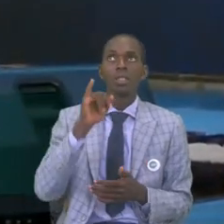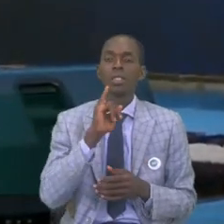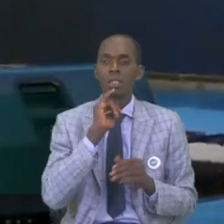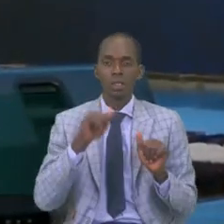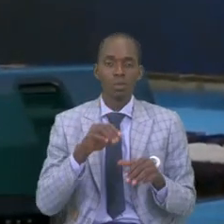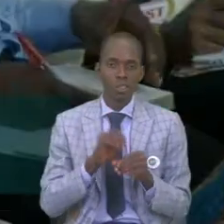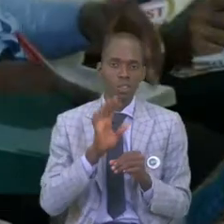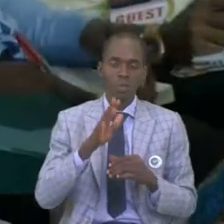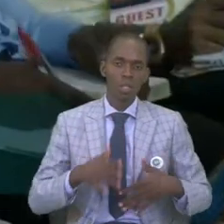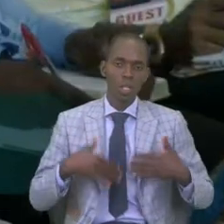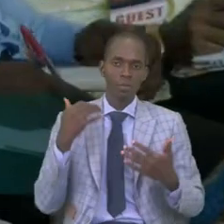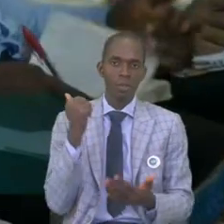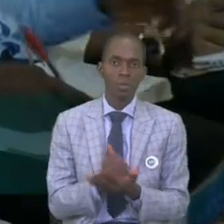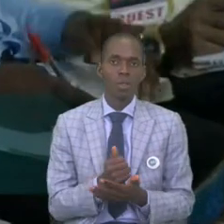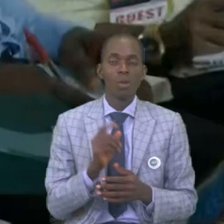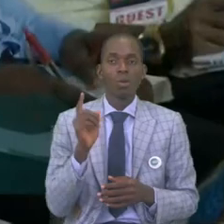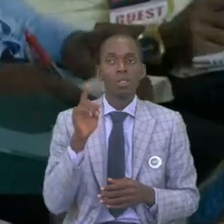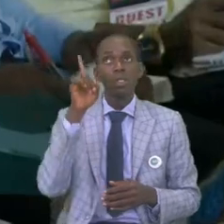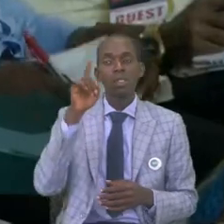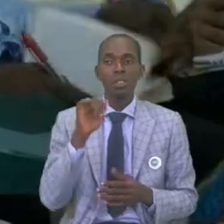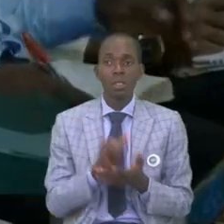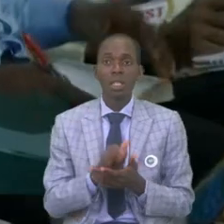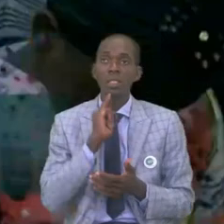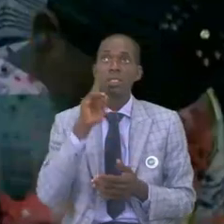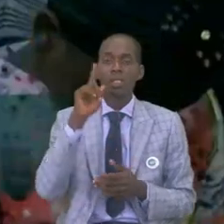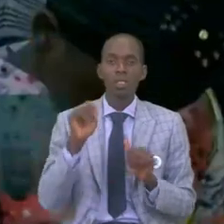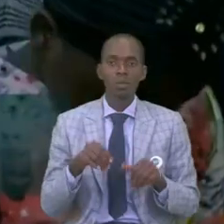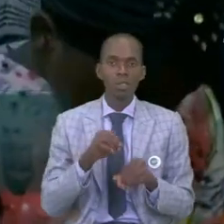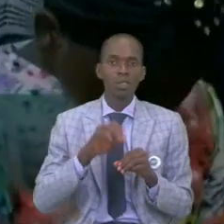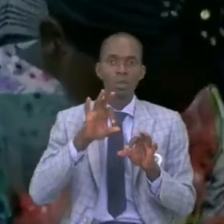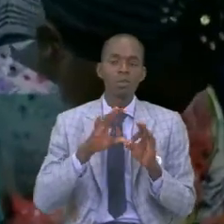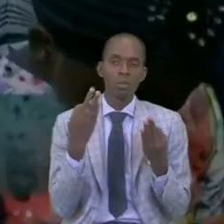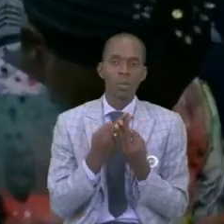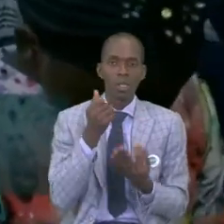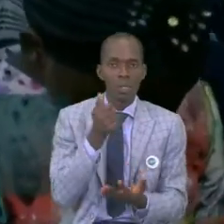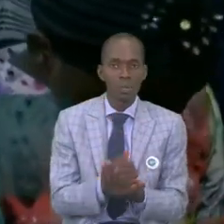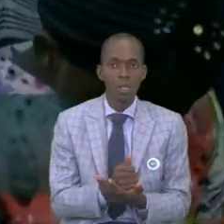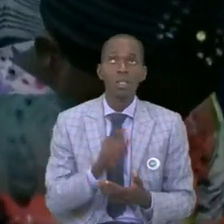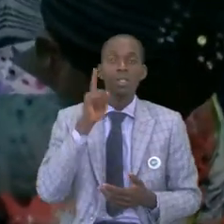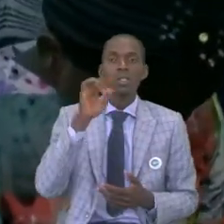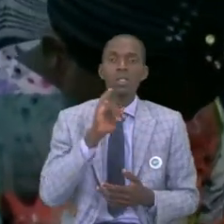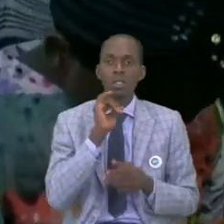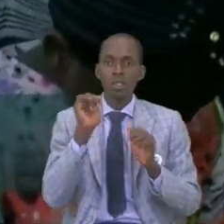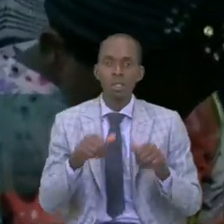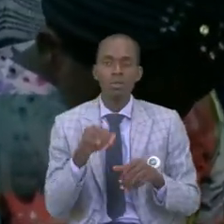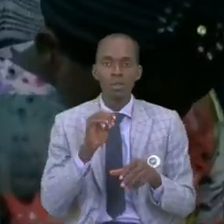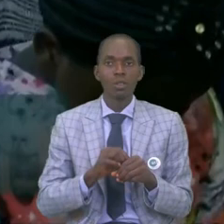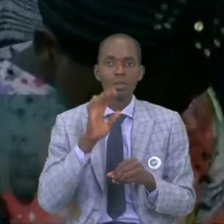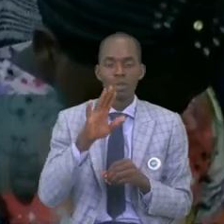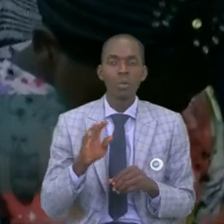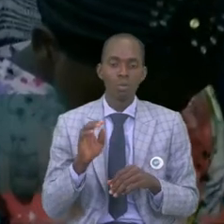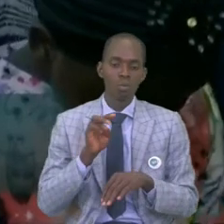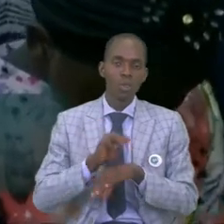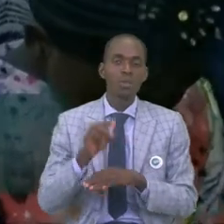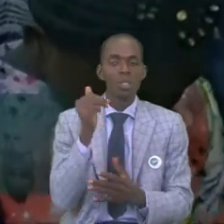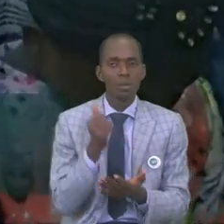life. Wherefore he is able in your family. Wherefore he is able in your ministry.